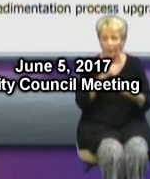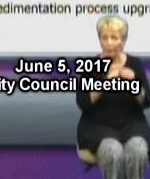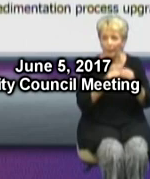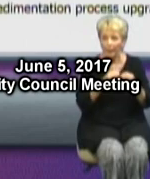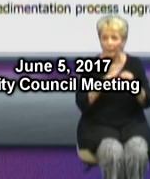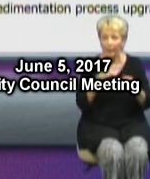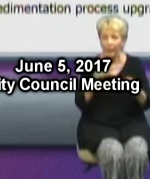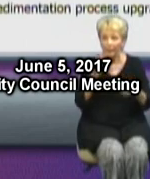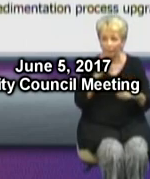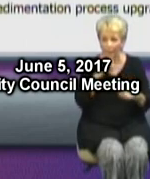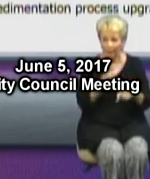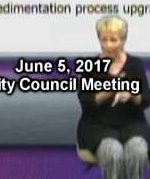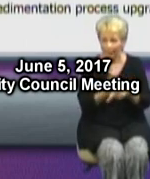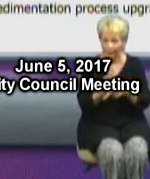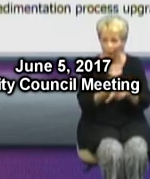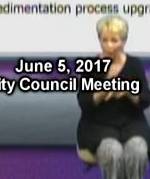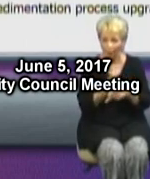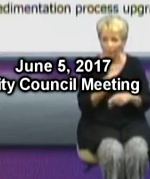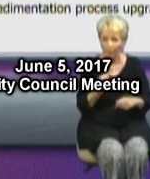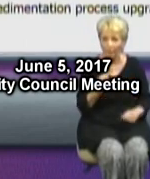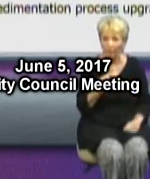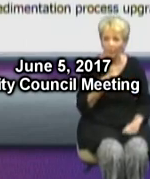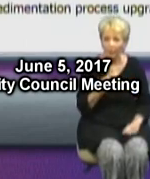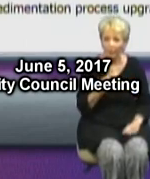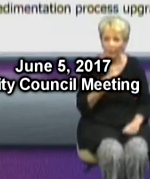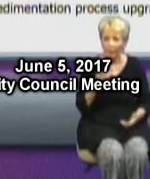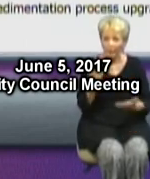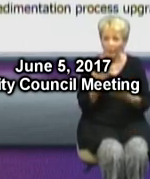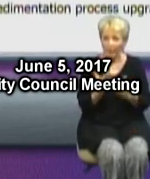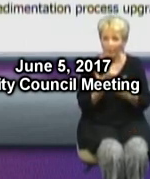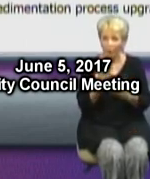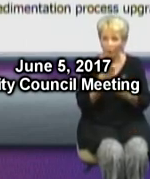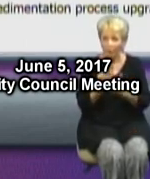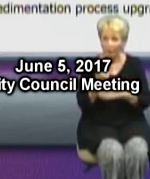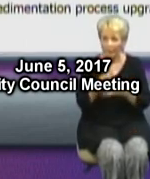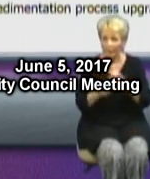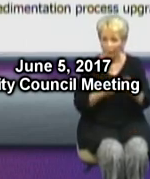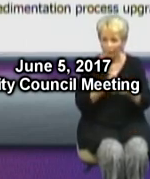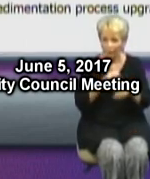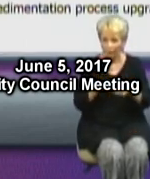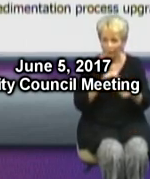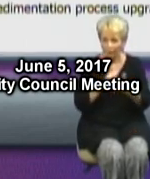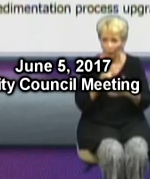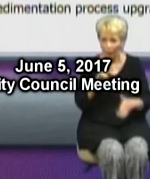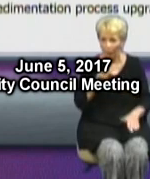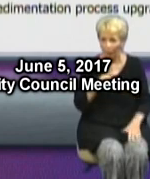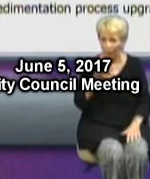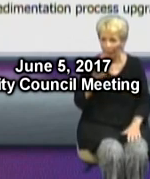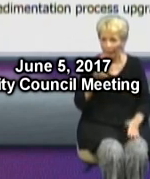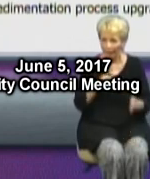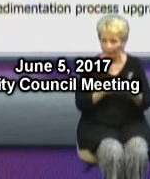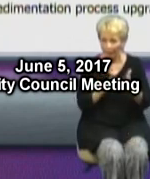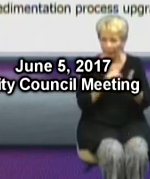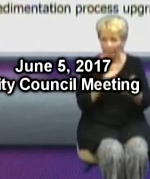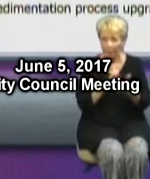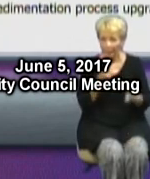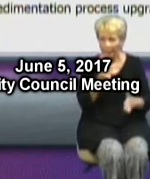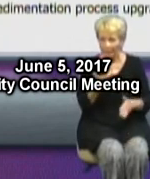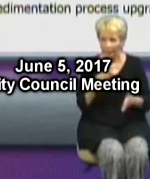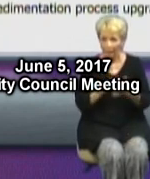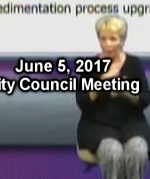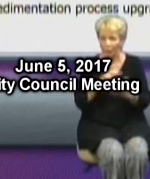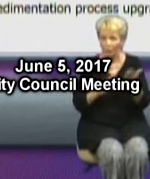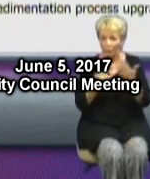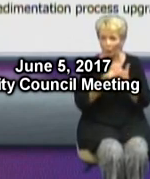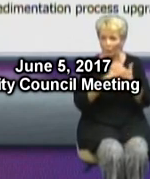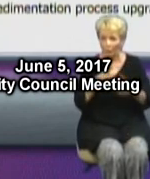maintained and they have to be taken care of. The capital budget there next year, almost $1.8 million. You see several of the projects